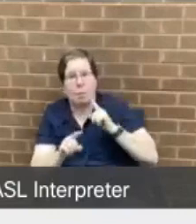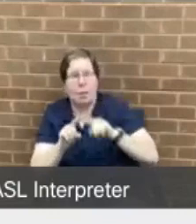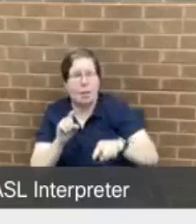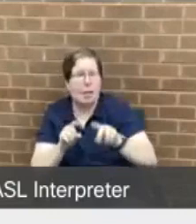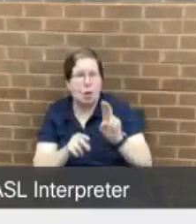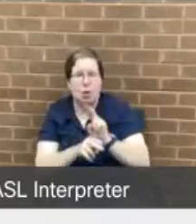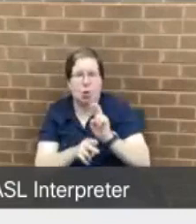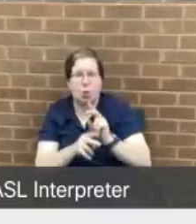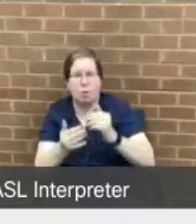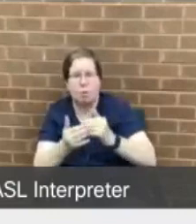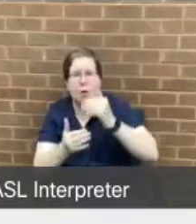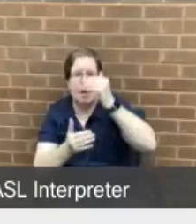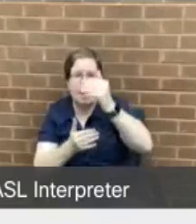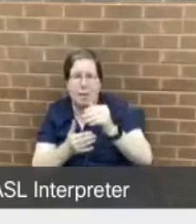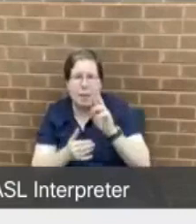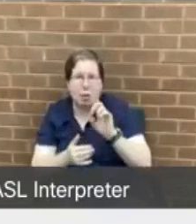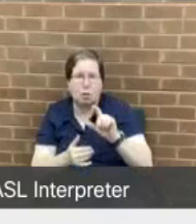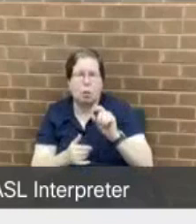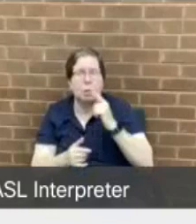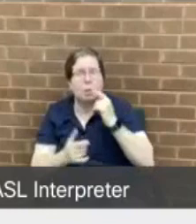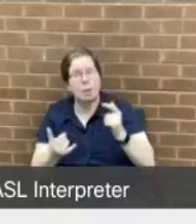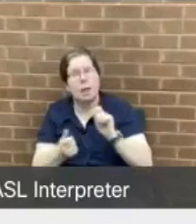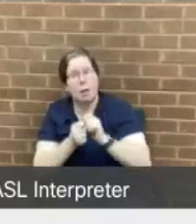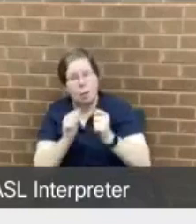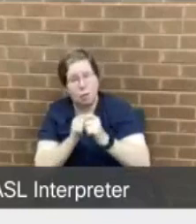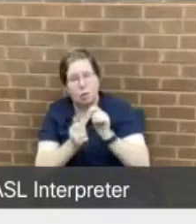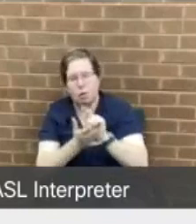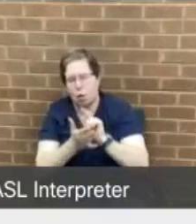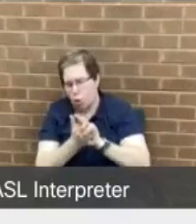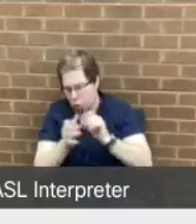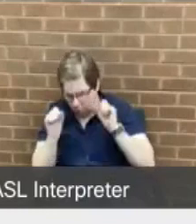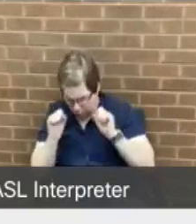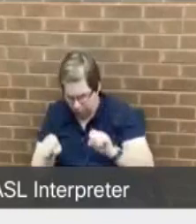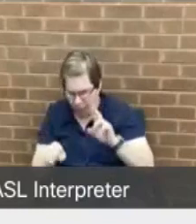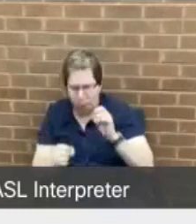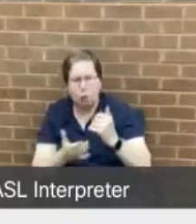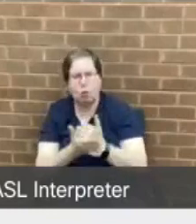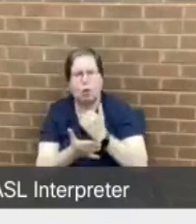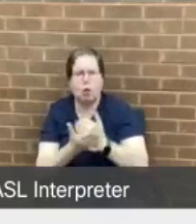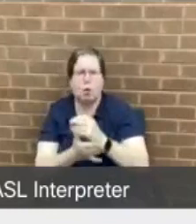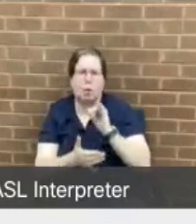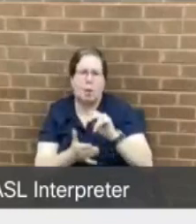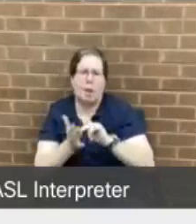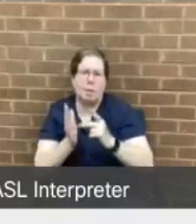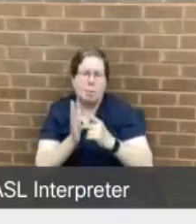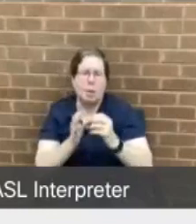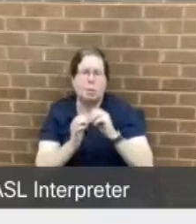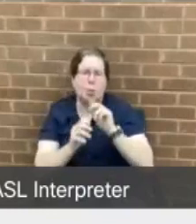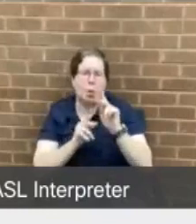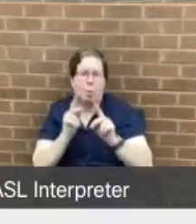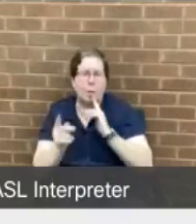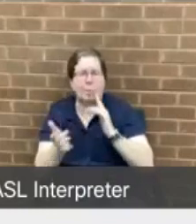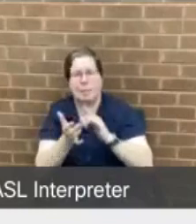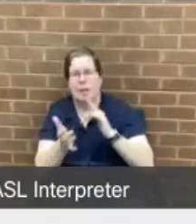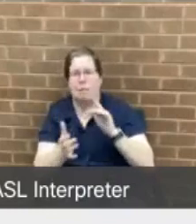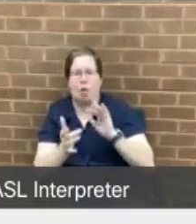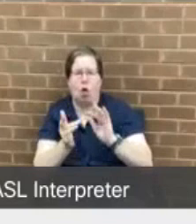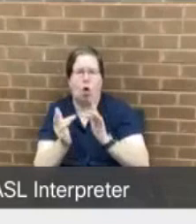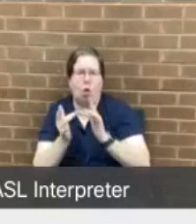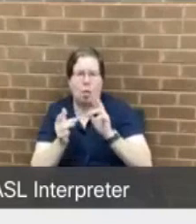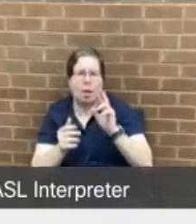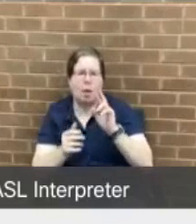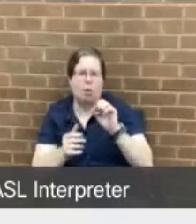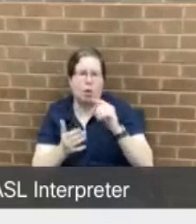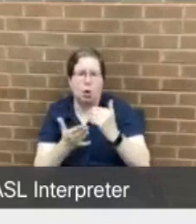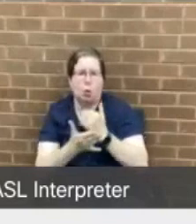next renewal. Because of the change in law, they'll now be able to renew that. So that means more people will be able to take advantage of our online renewal